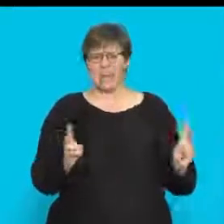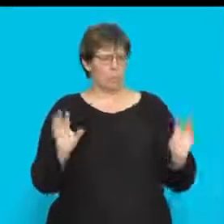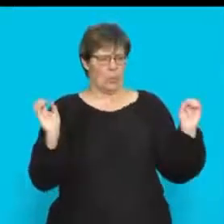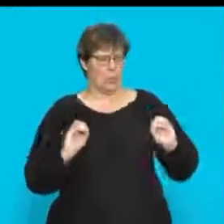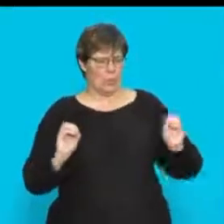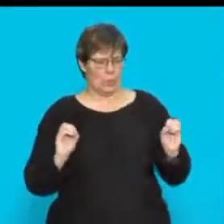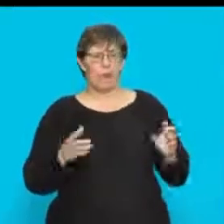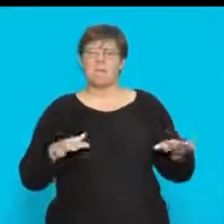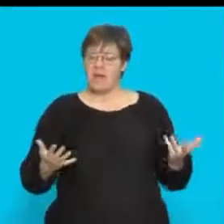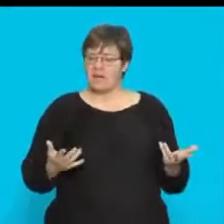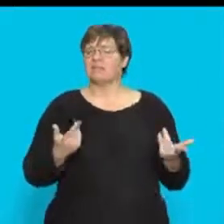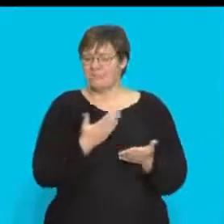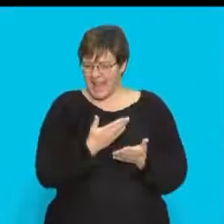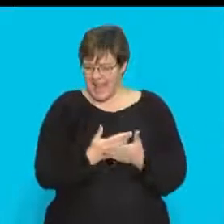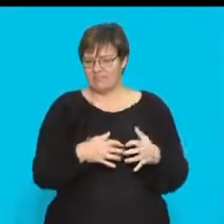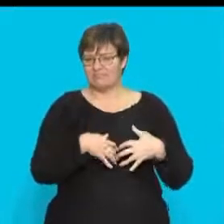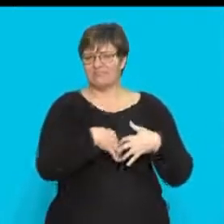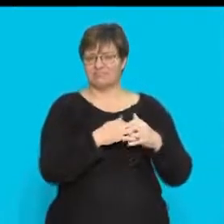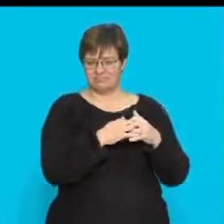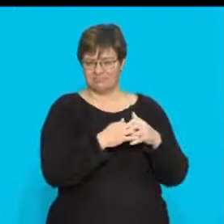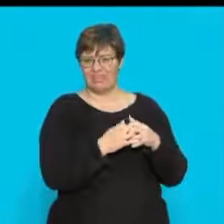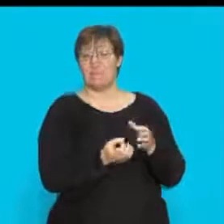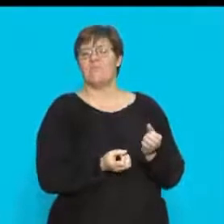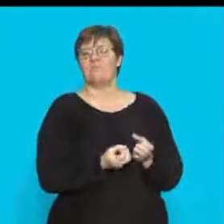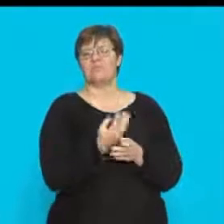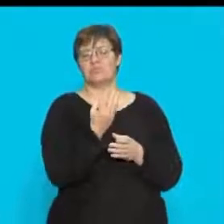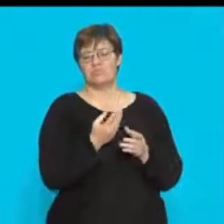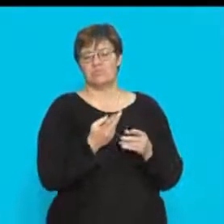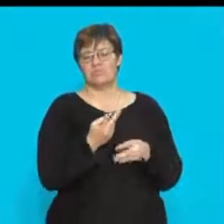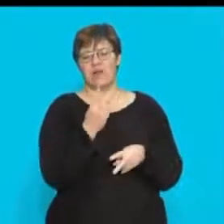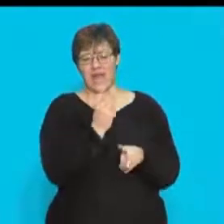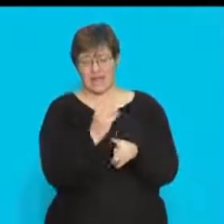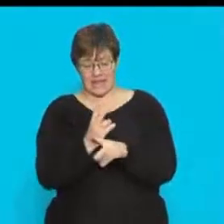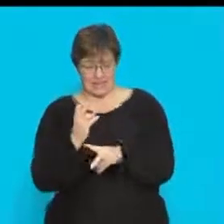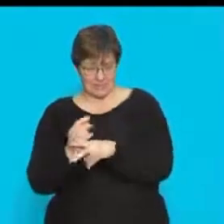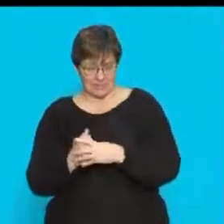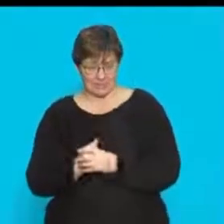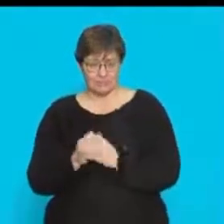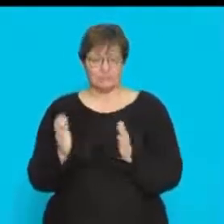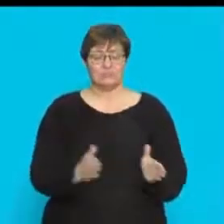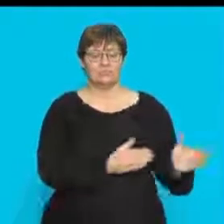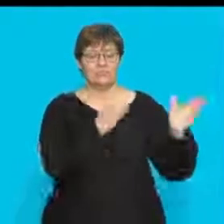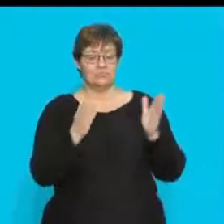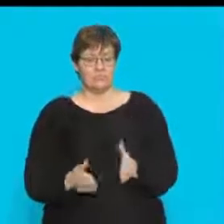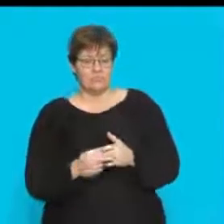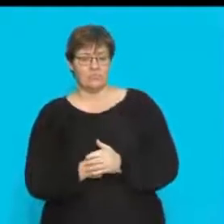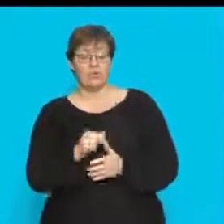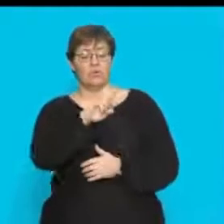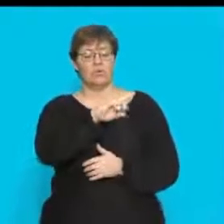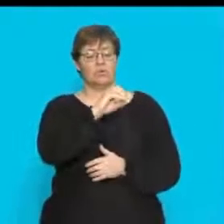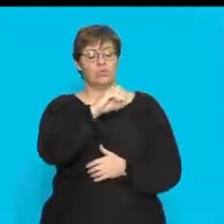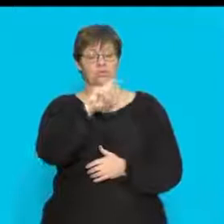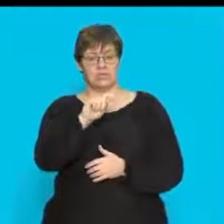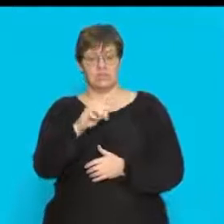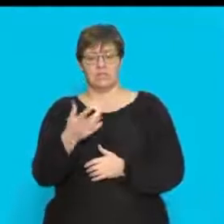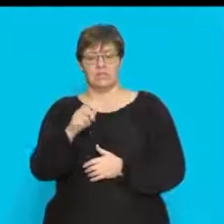natural, but it is a way, right, in which we can reproduce. Oh, guys, now the next one are root